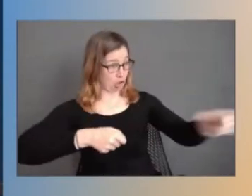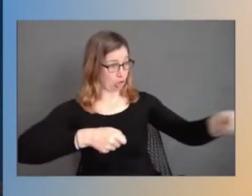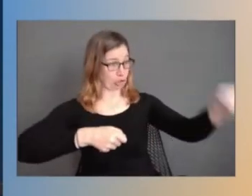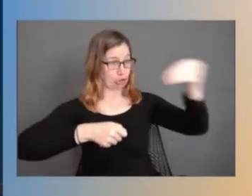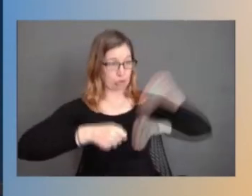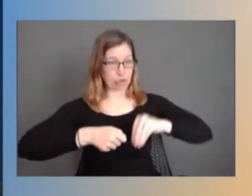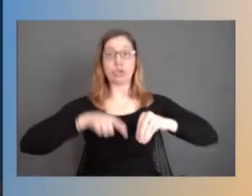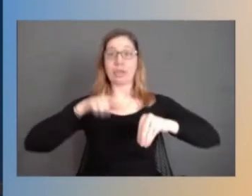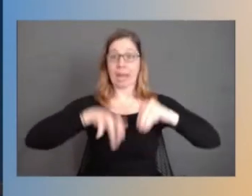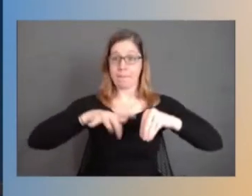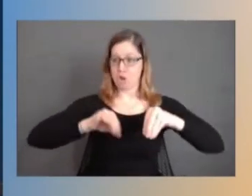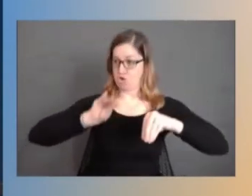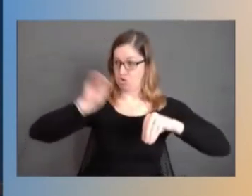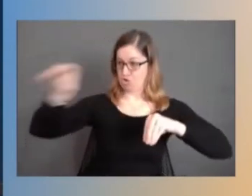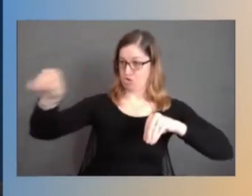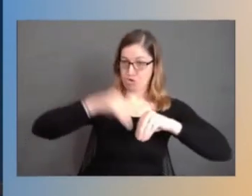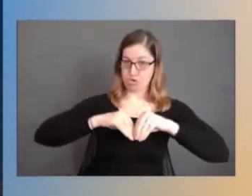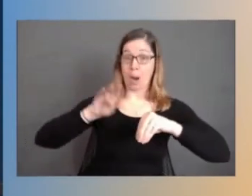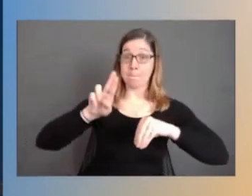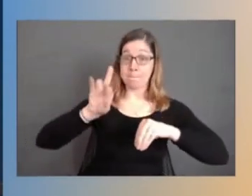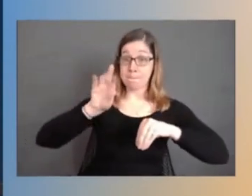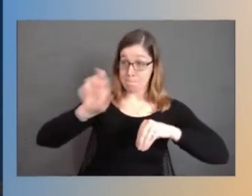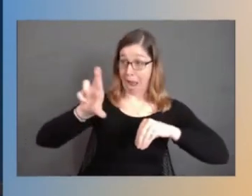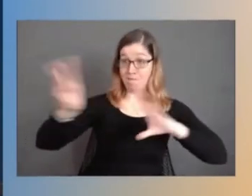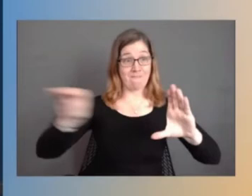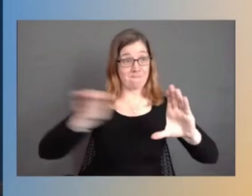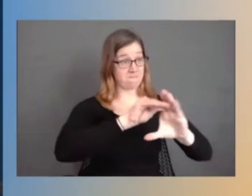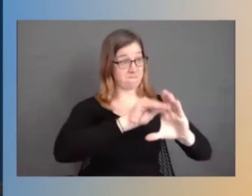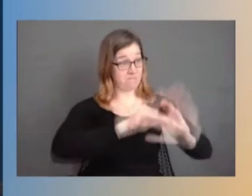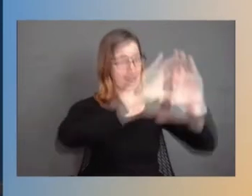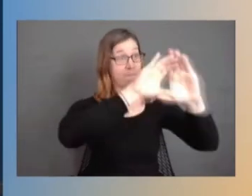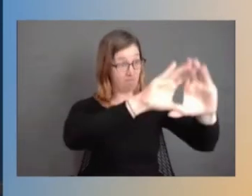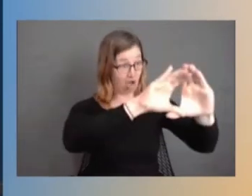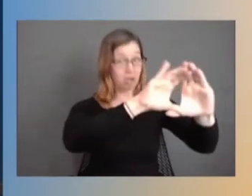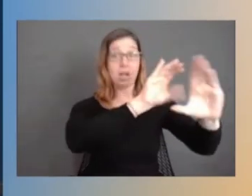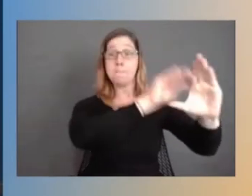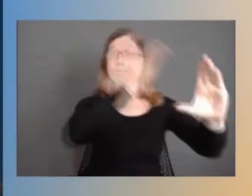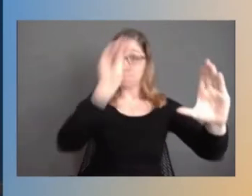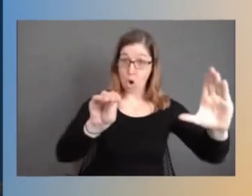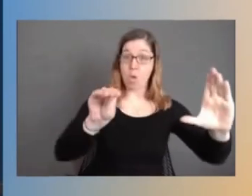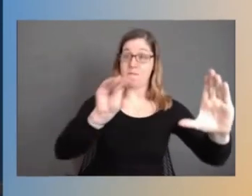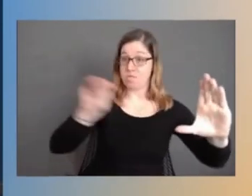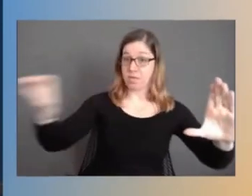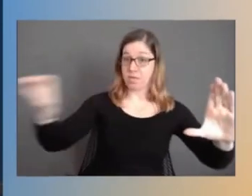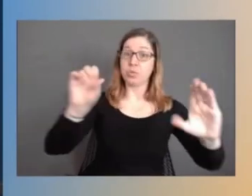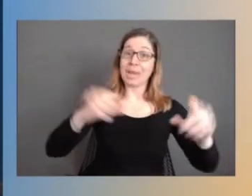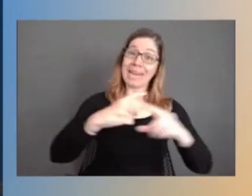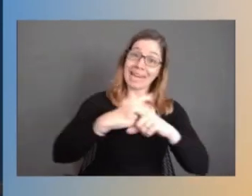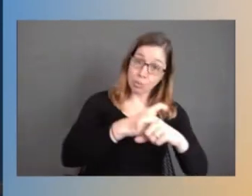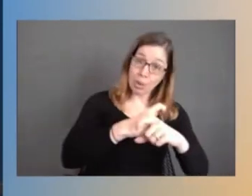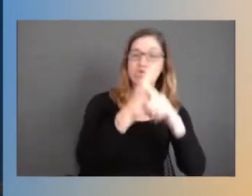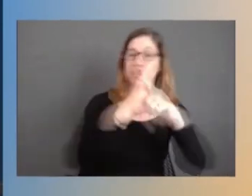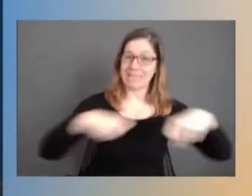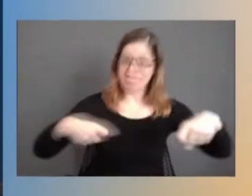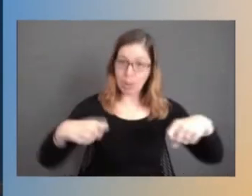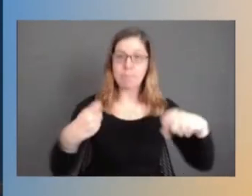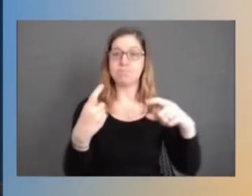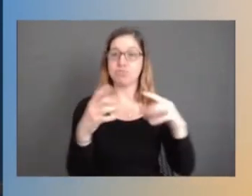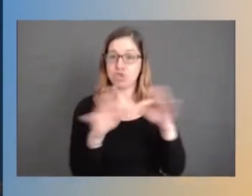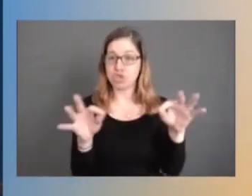buffer, buffer's full, move along to the next thing. That's right. And you could also do encryption and decryption on those buffers. But it sounds like you're